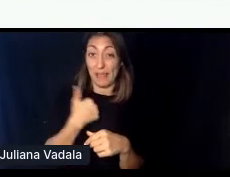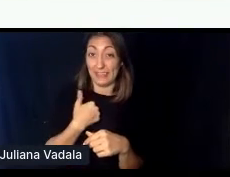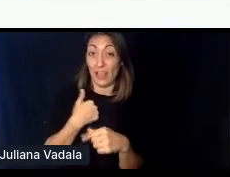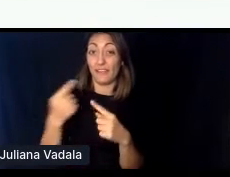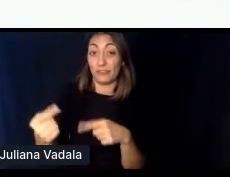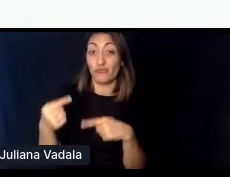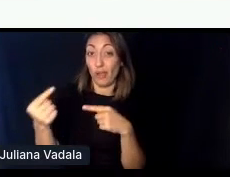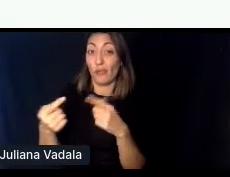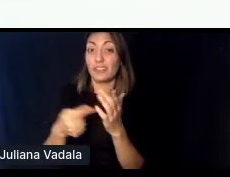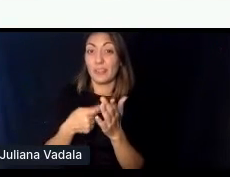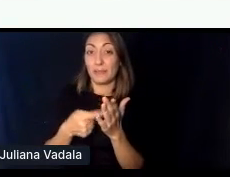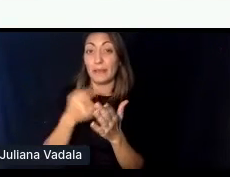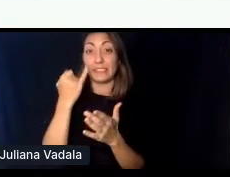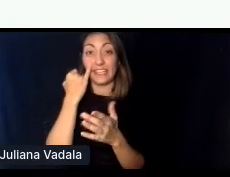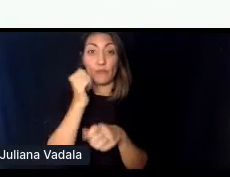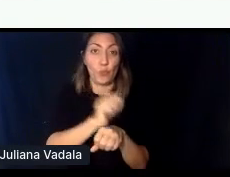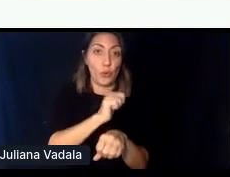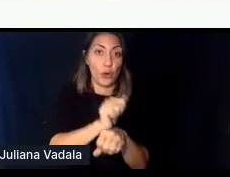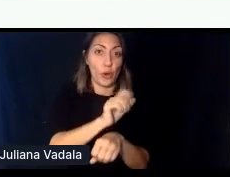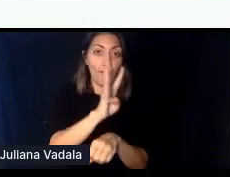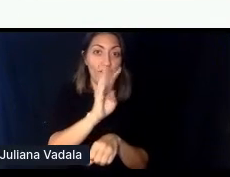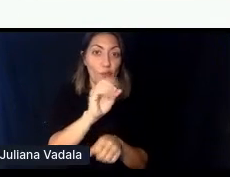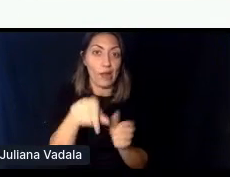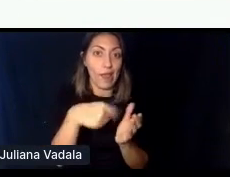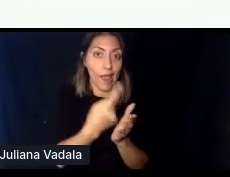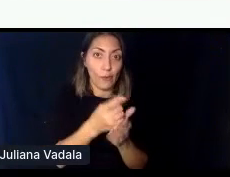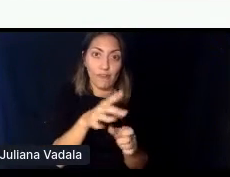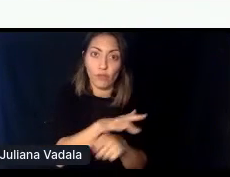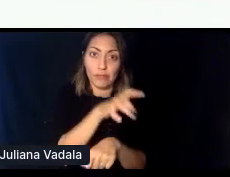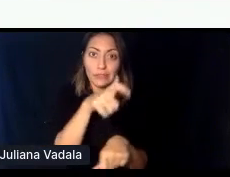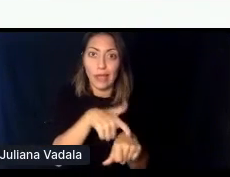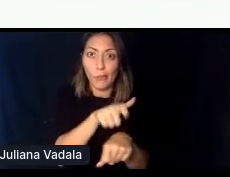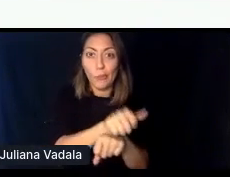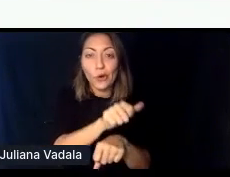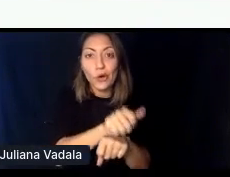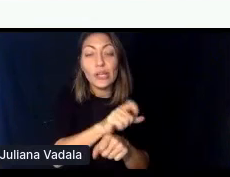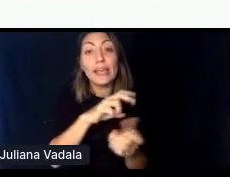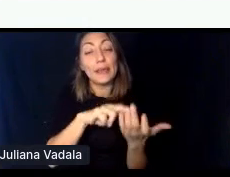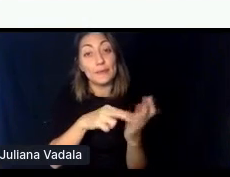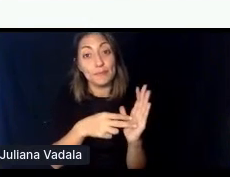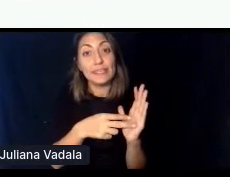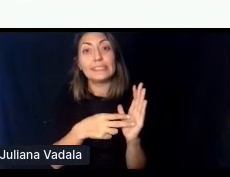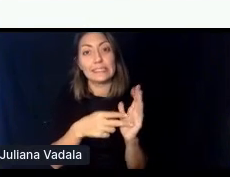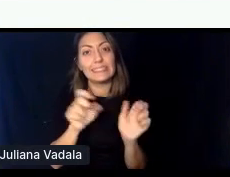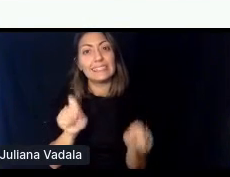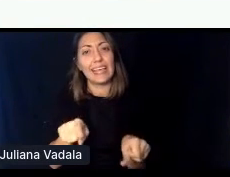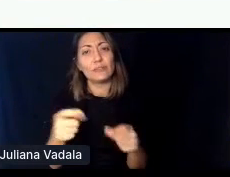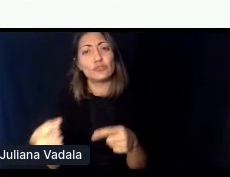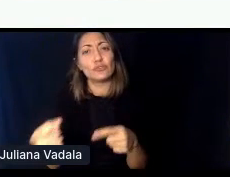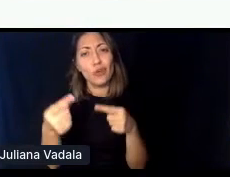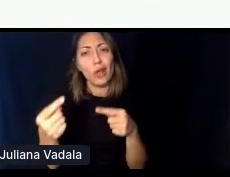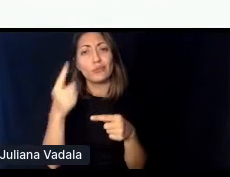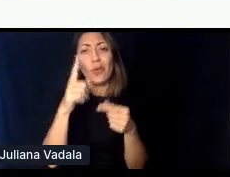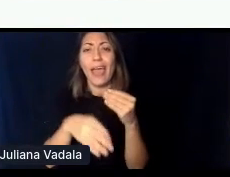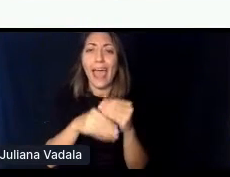to do now is I'm going to back up here. My slides just kind of want to go ahead without me even telling them.